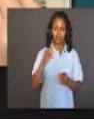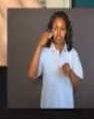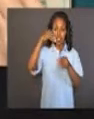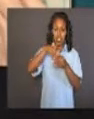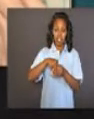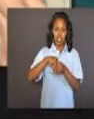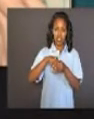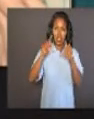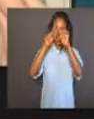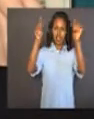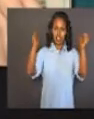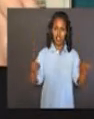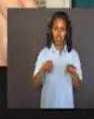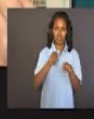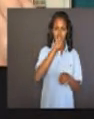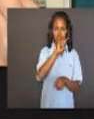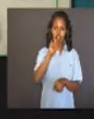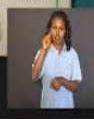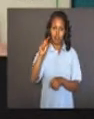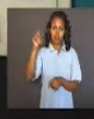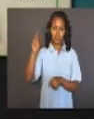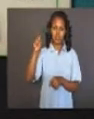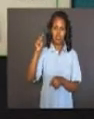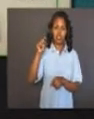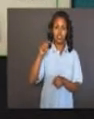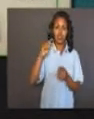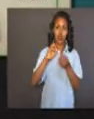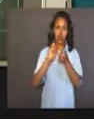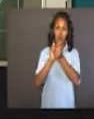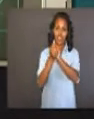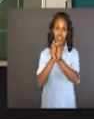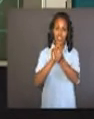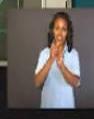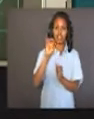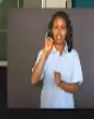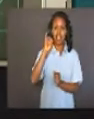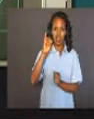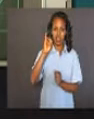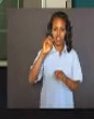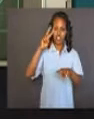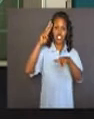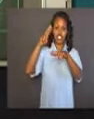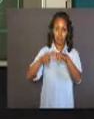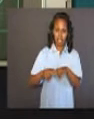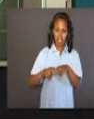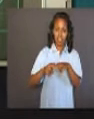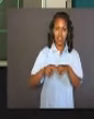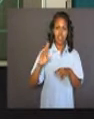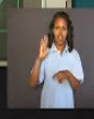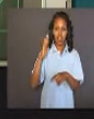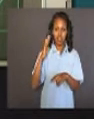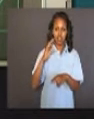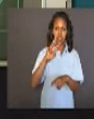In an oscilloscope, an alternating current is displayed as